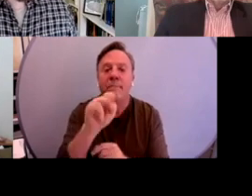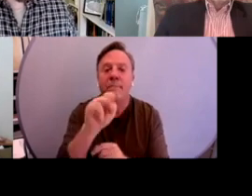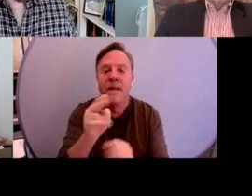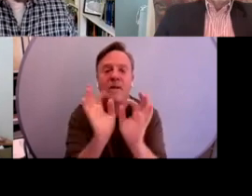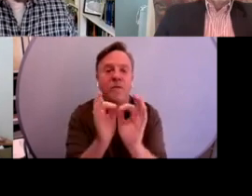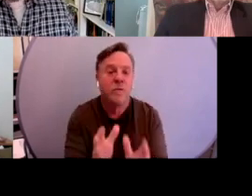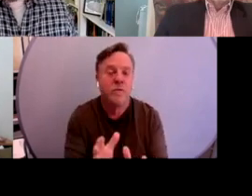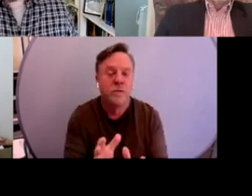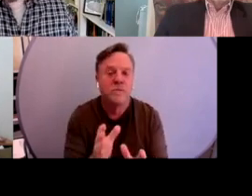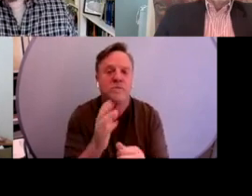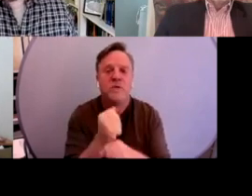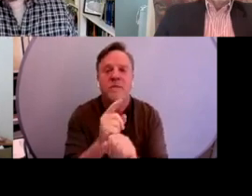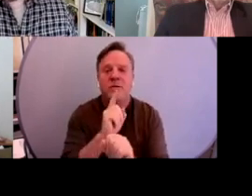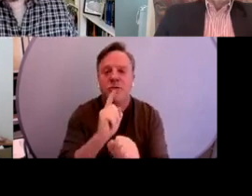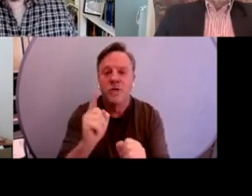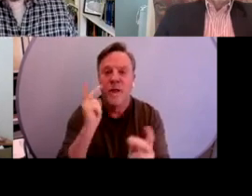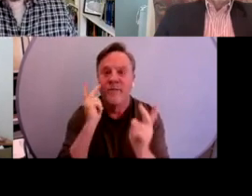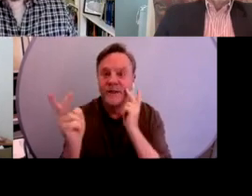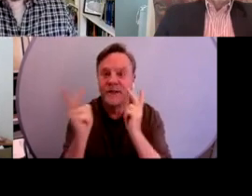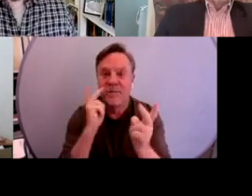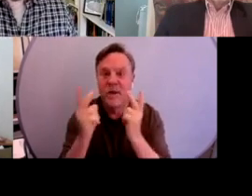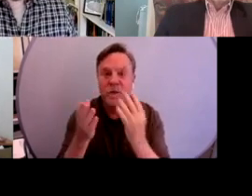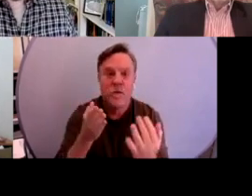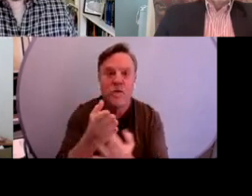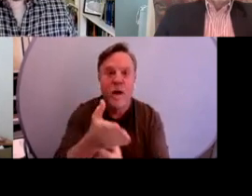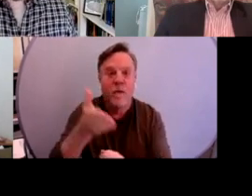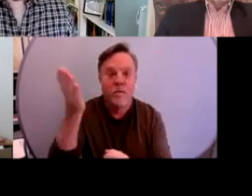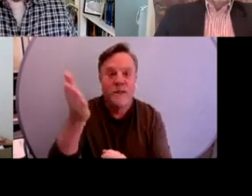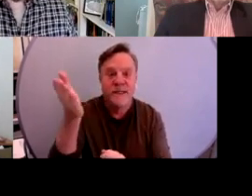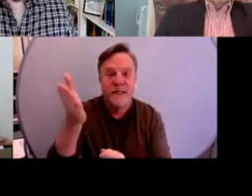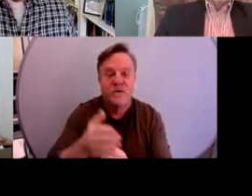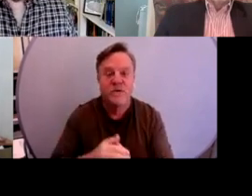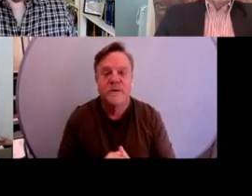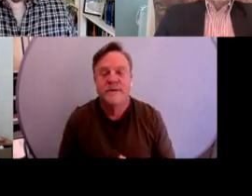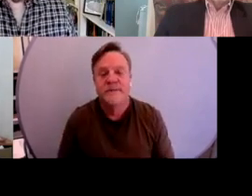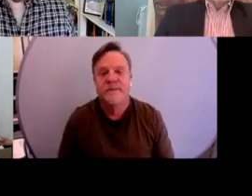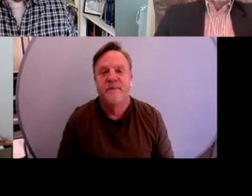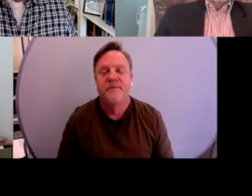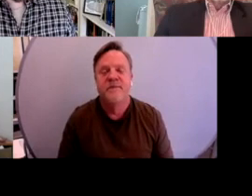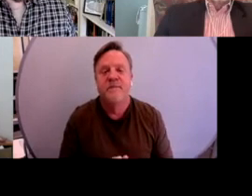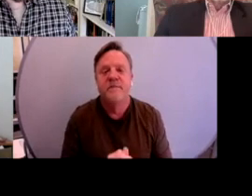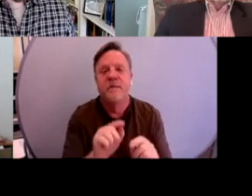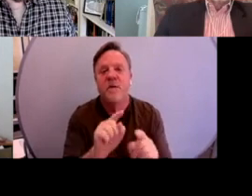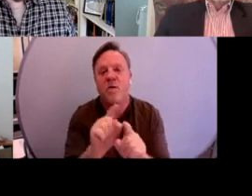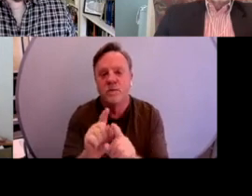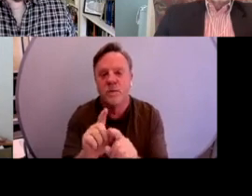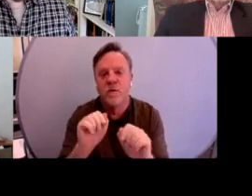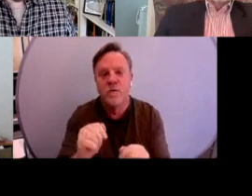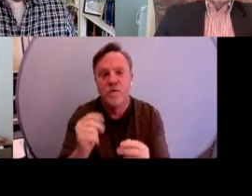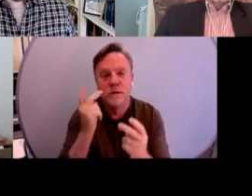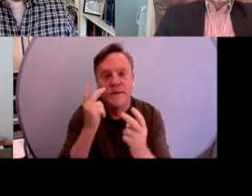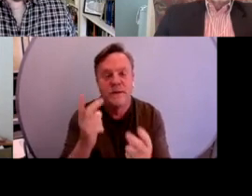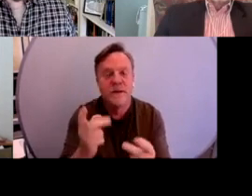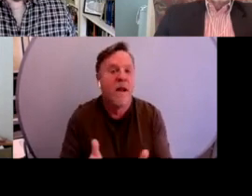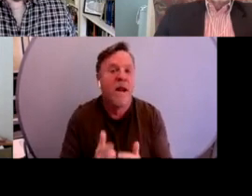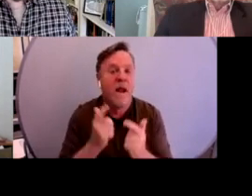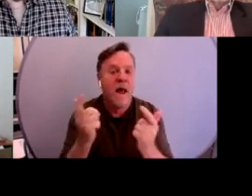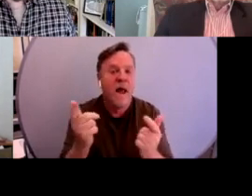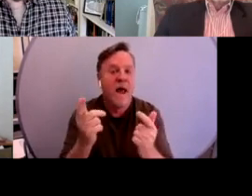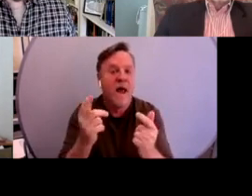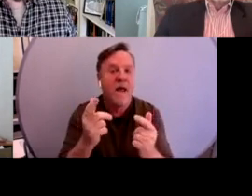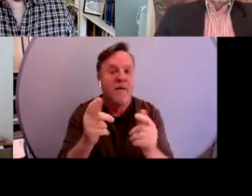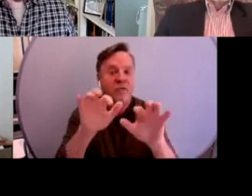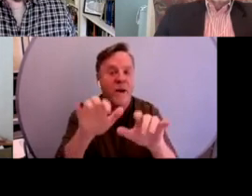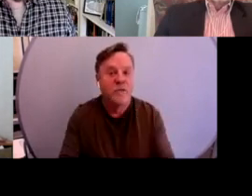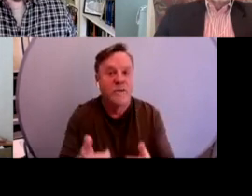to ensure they are visible throughout the presentation. You can also view a live transcript in a separate